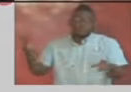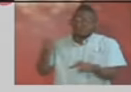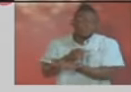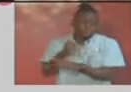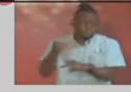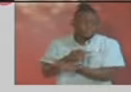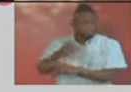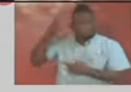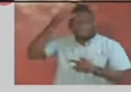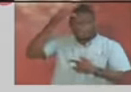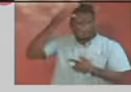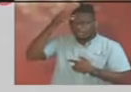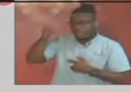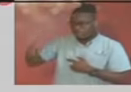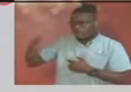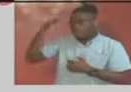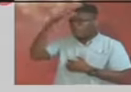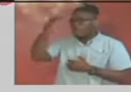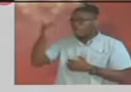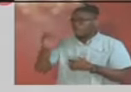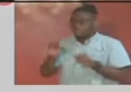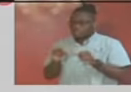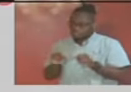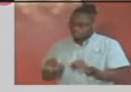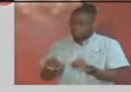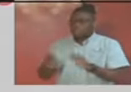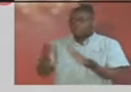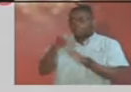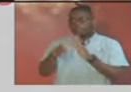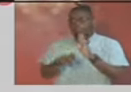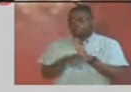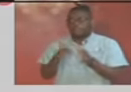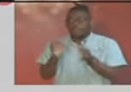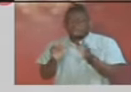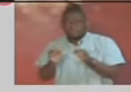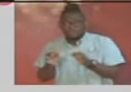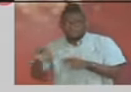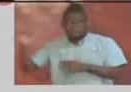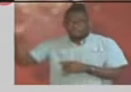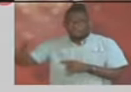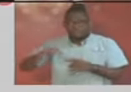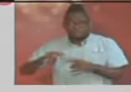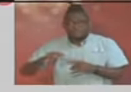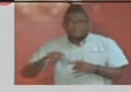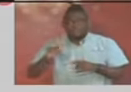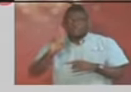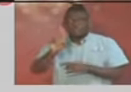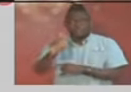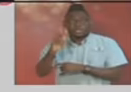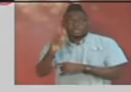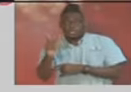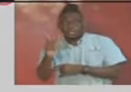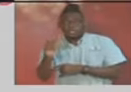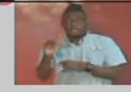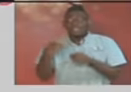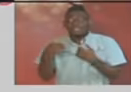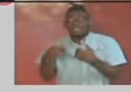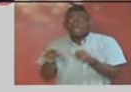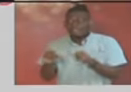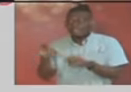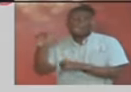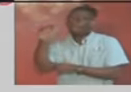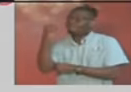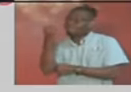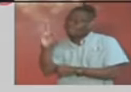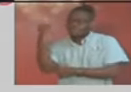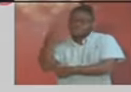concerns, we maintain our policies for now to ensure that none of the strains come into Trinidad, especially as we lead up to vaccination.